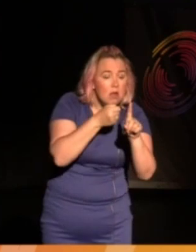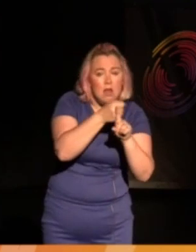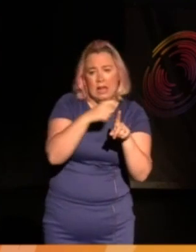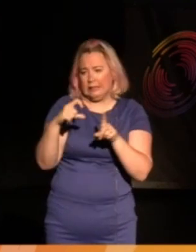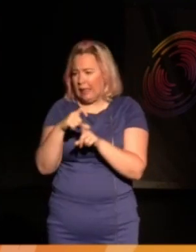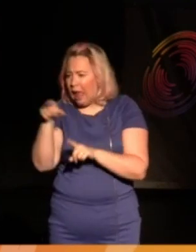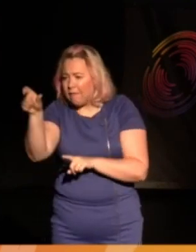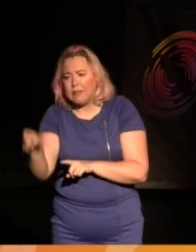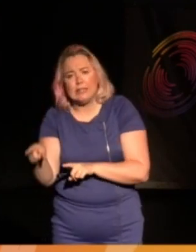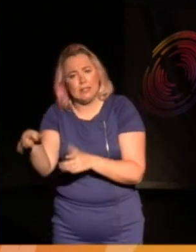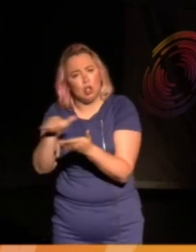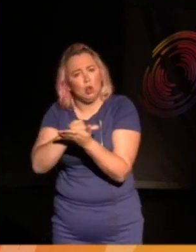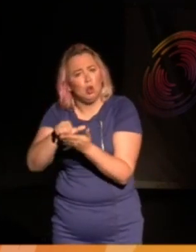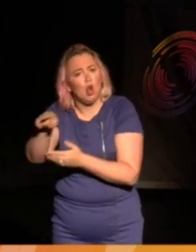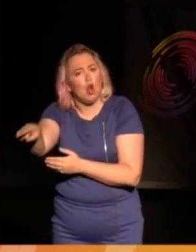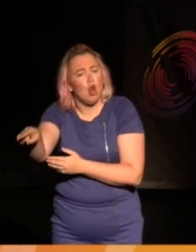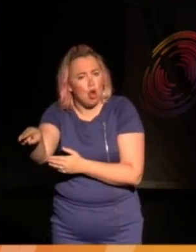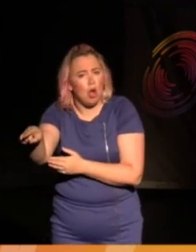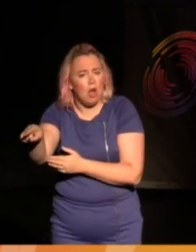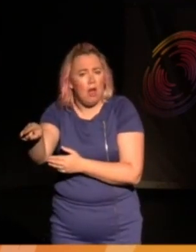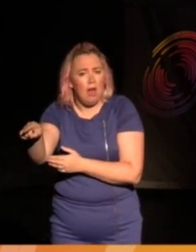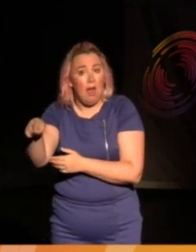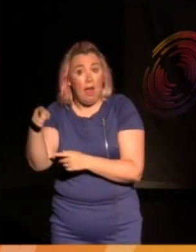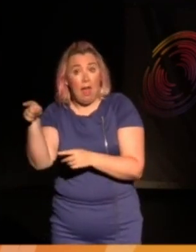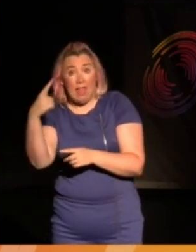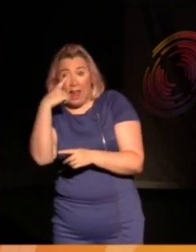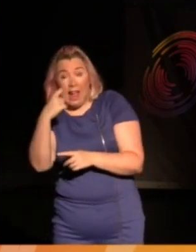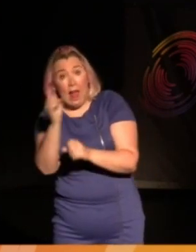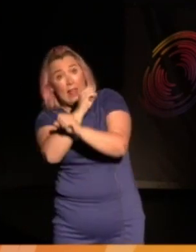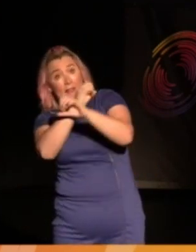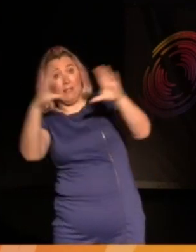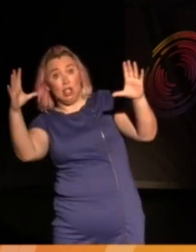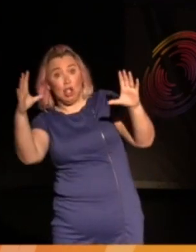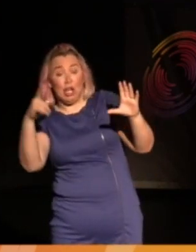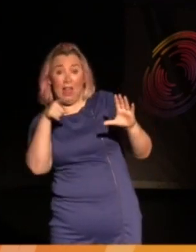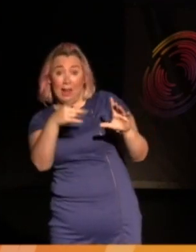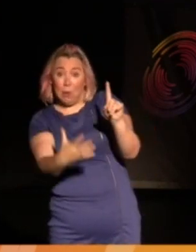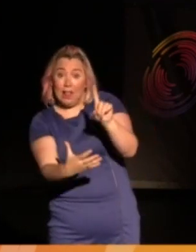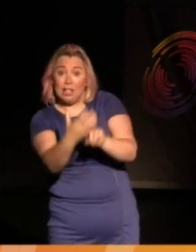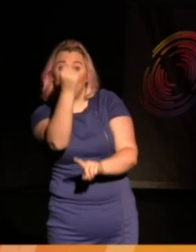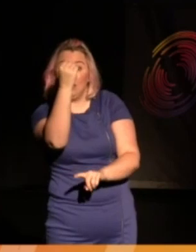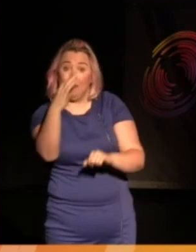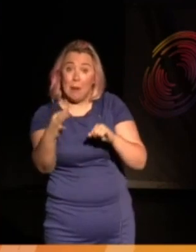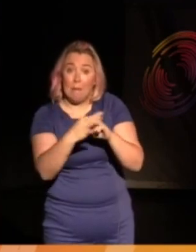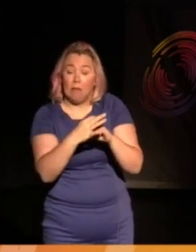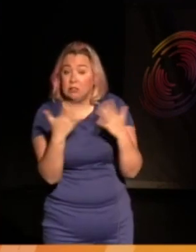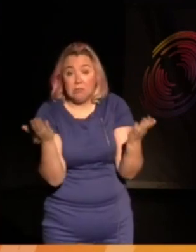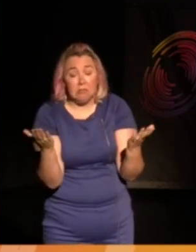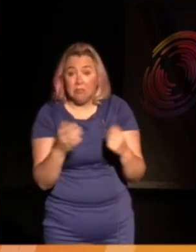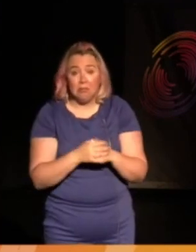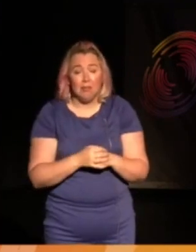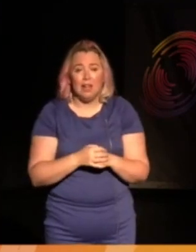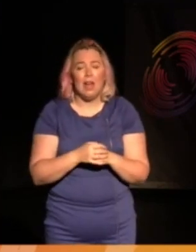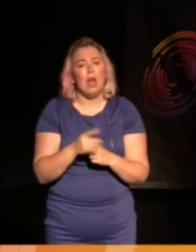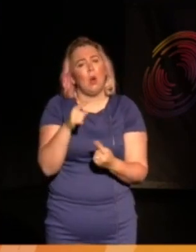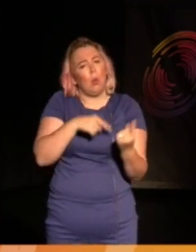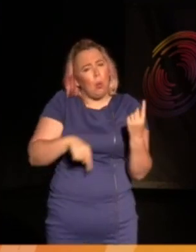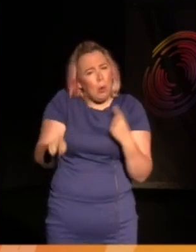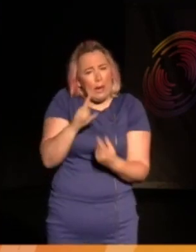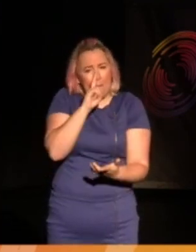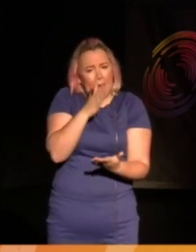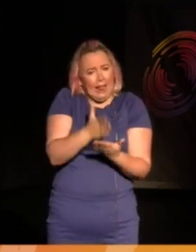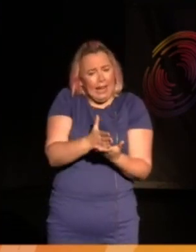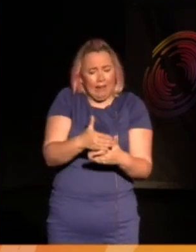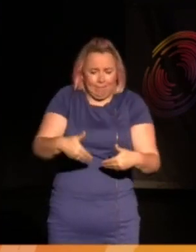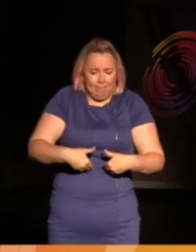Davis, never envisaged that so much space could be cleared and built on. I believe it in part because believing the